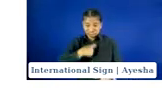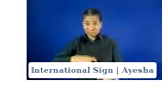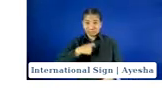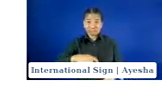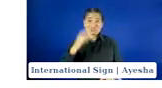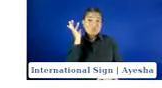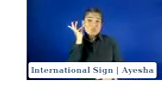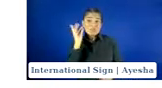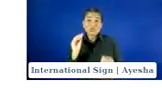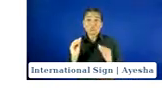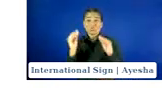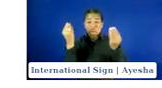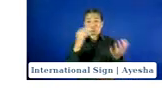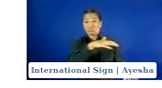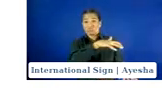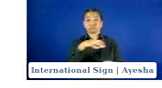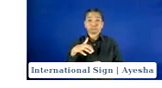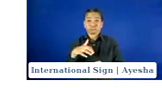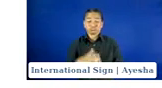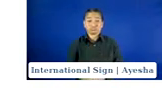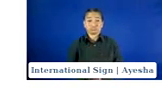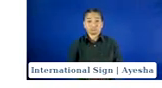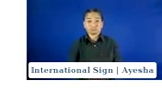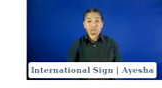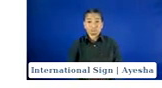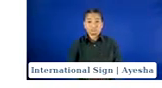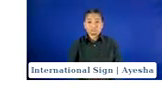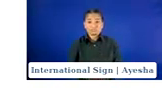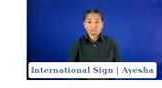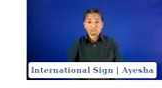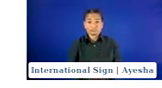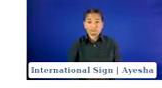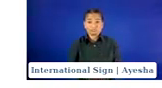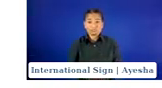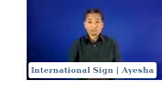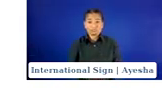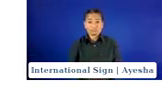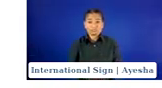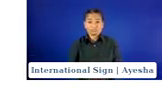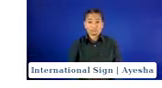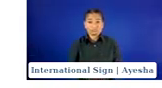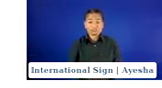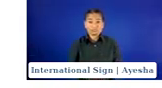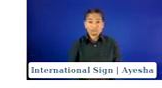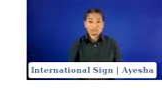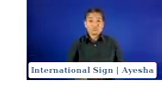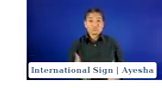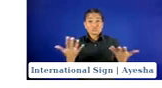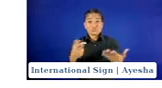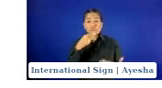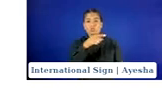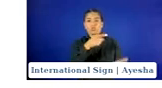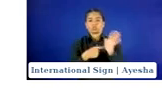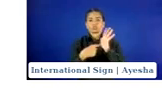concern issue. And this might indicate that a particular need is